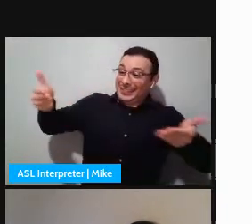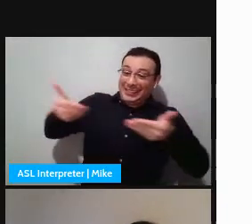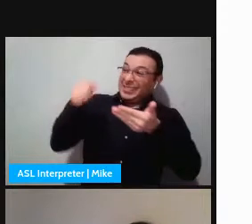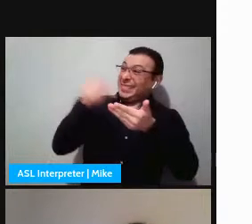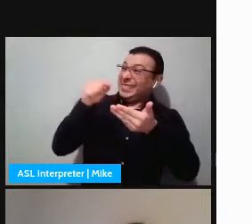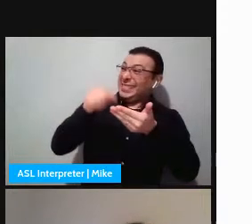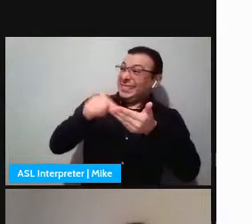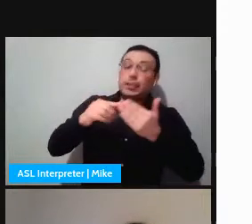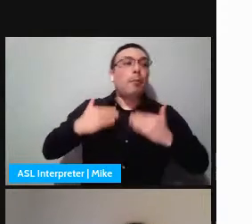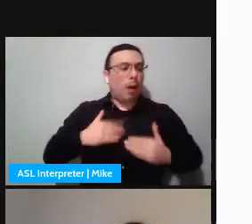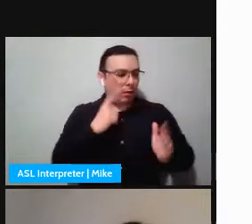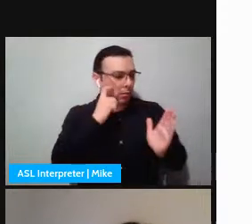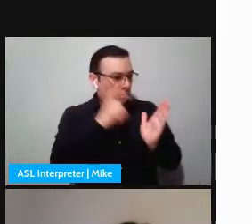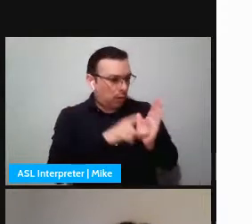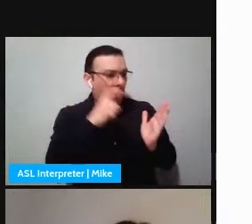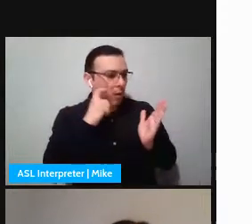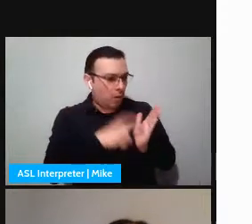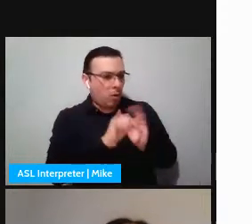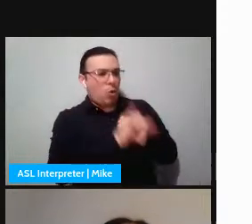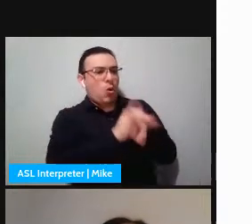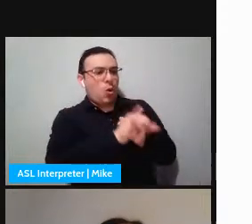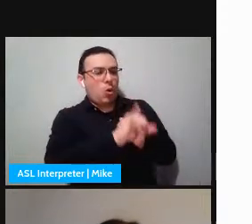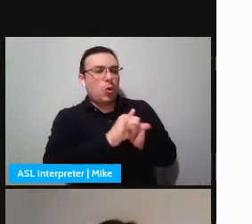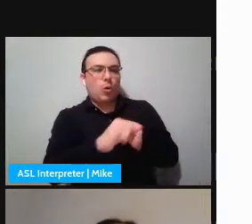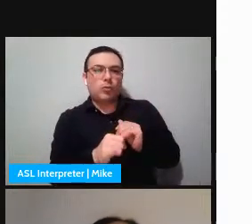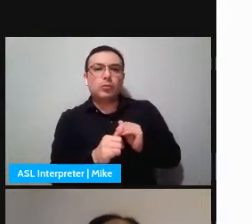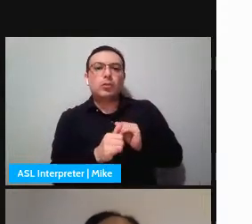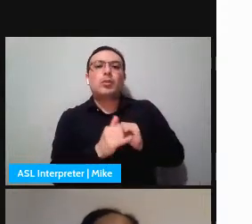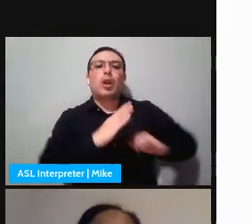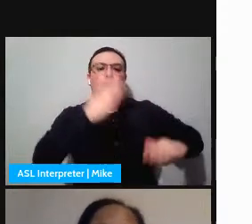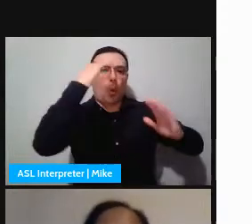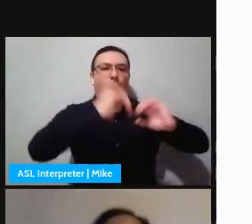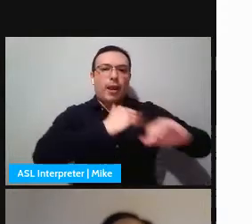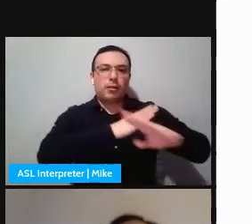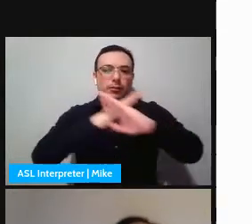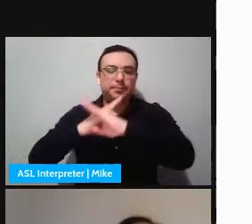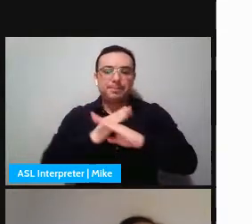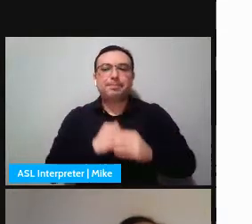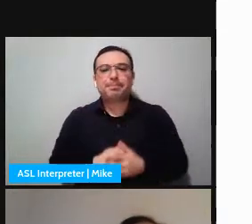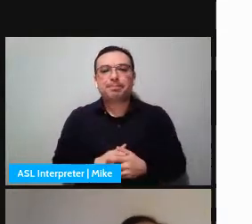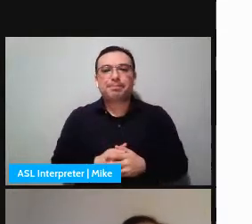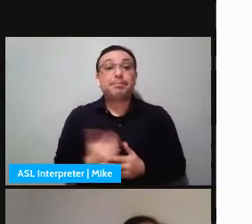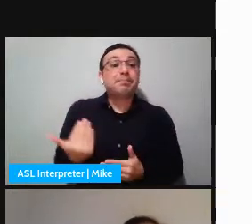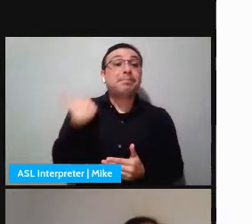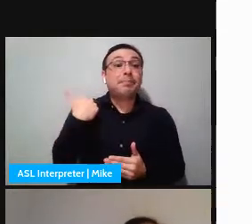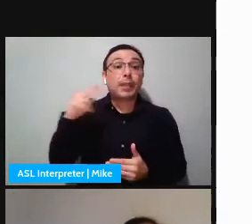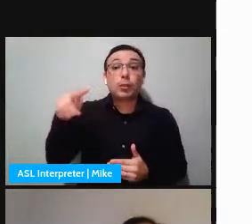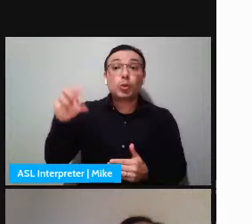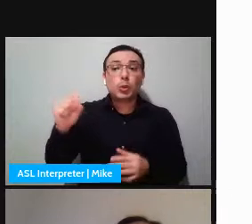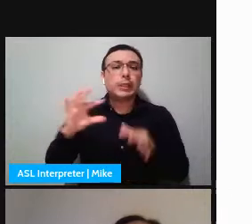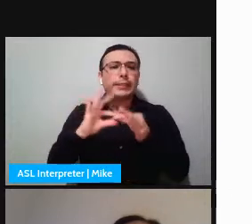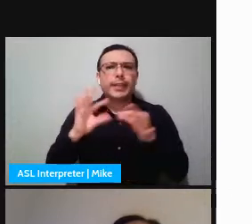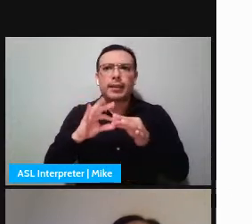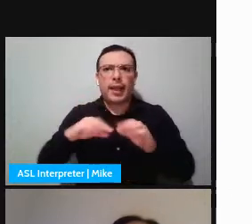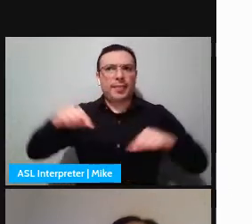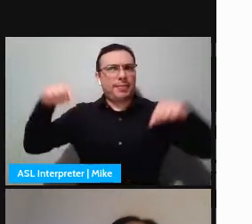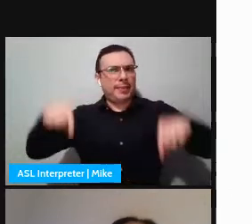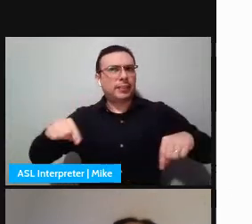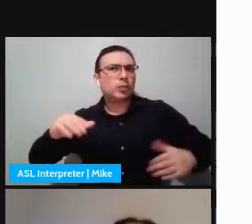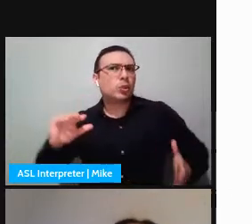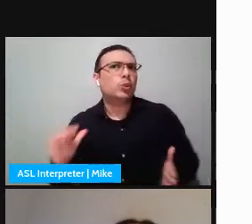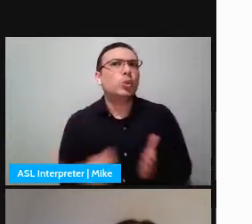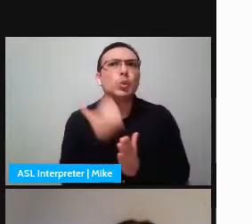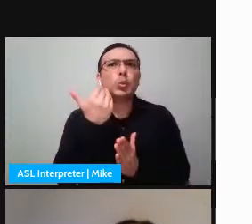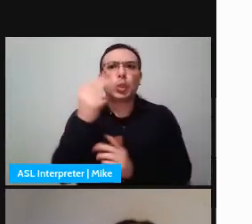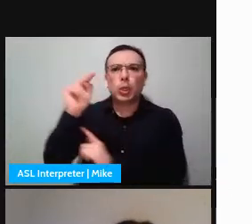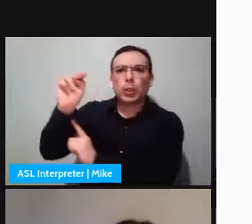mRNA vaccines being new and people saying the technology was new. So it was actually new in terms of this is the first time it's